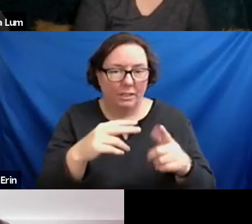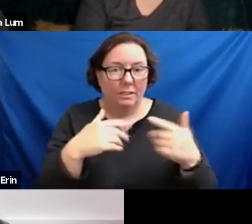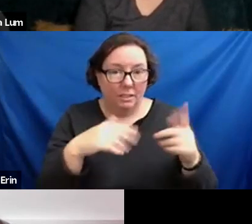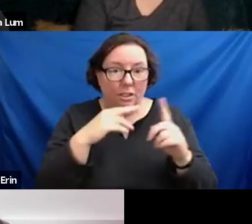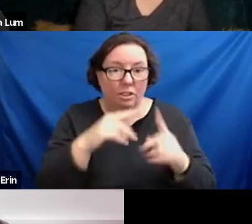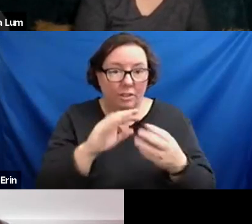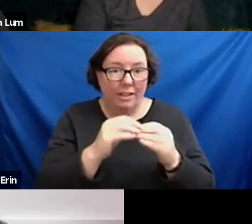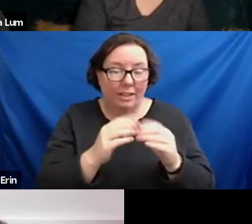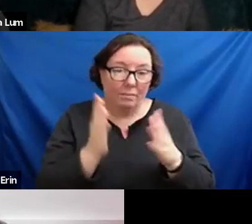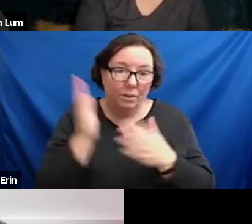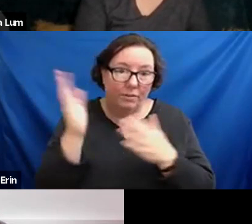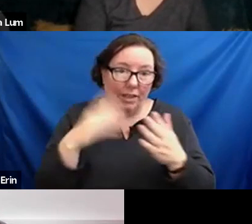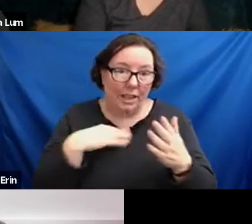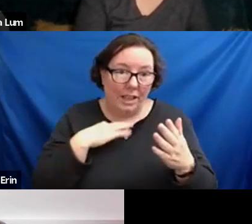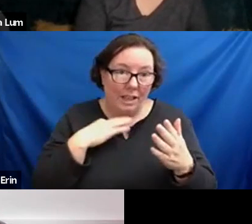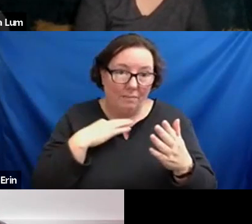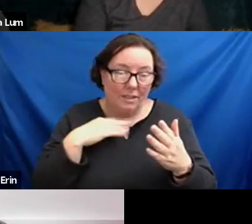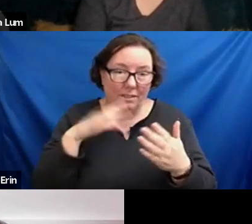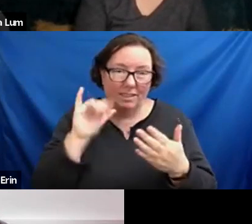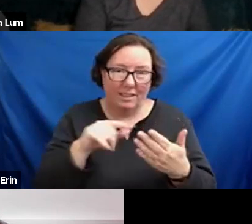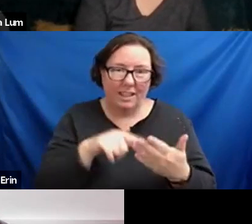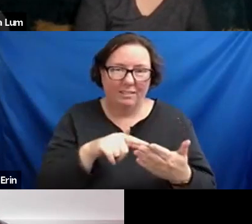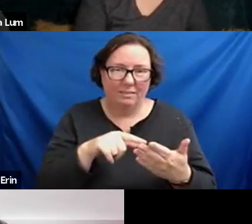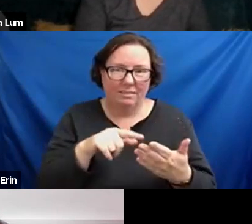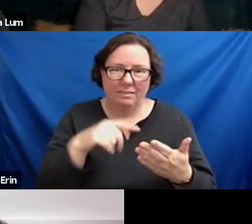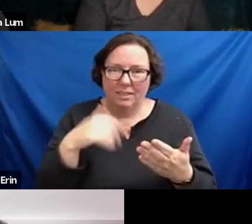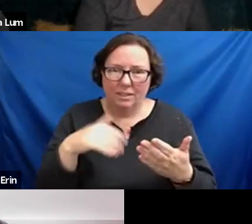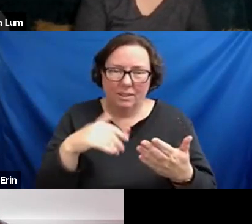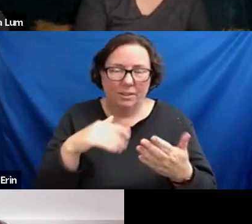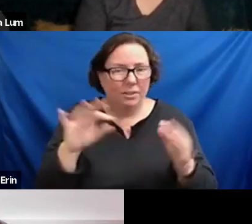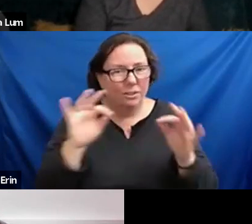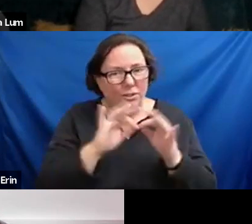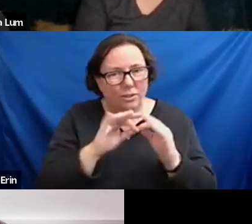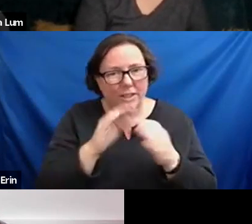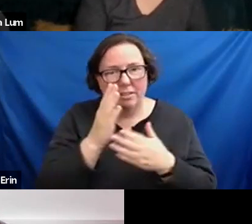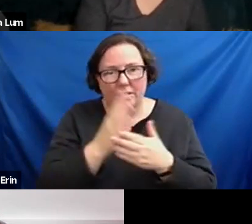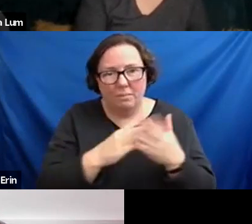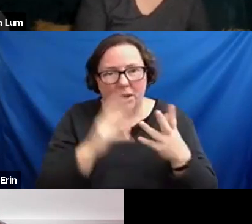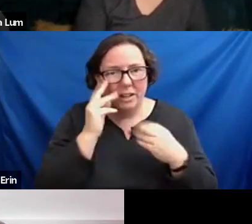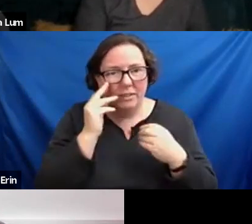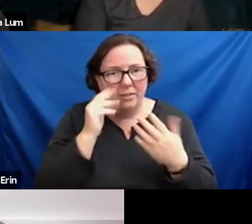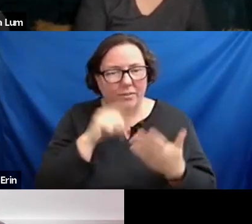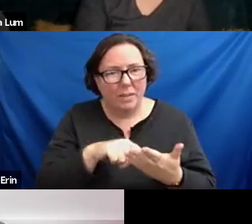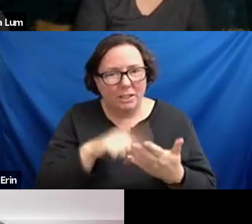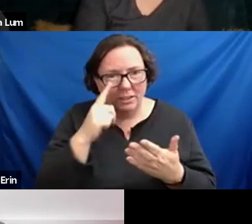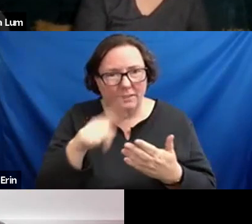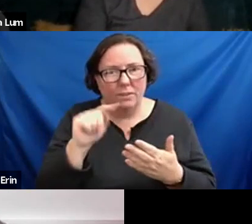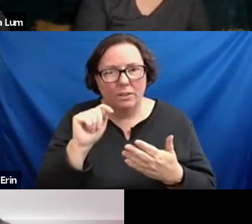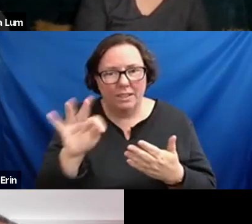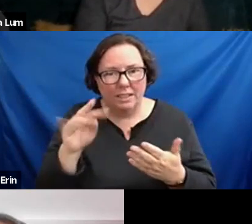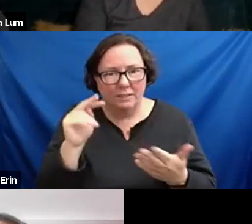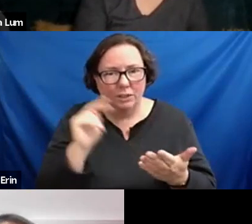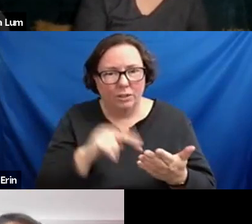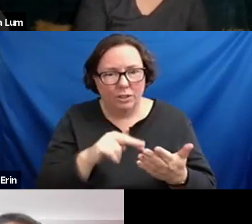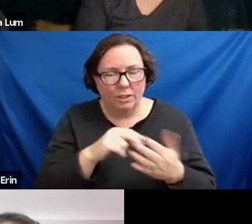the number of applicants. And that is an absolutely critical piece of information for the task force to look